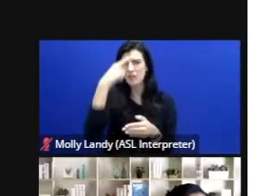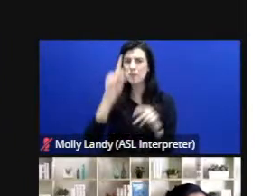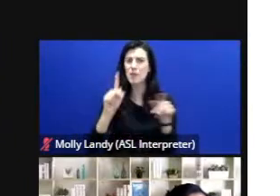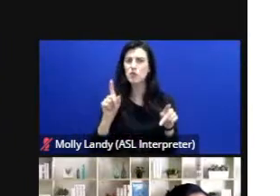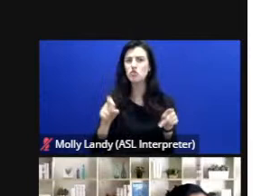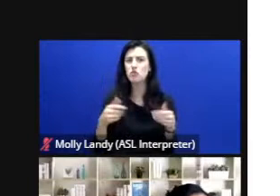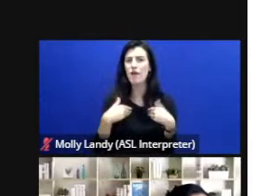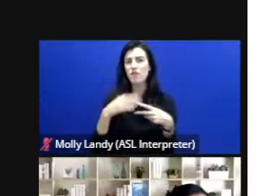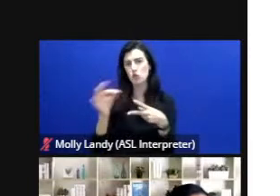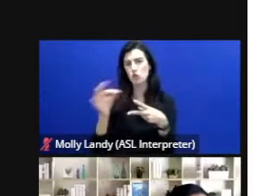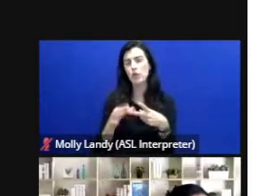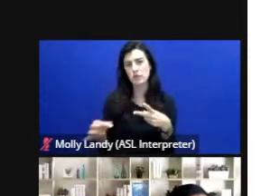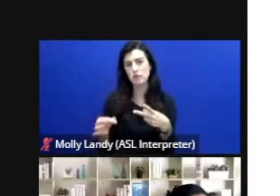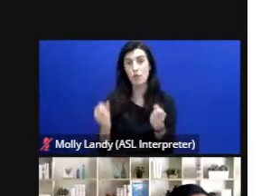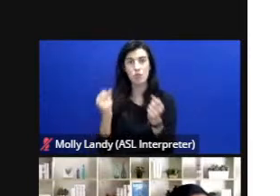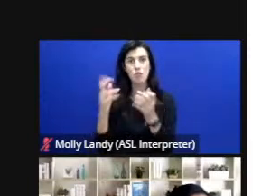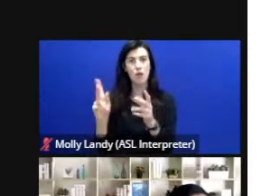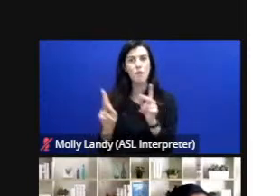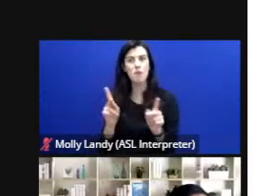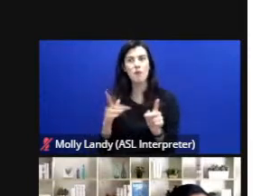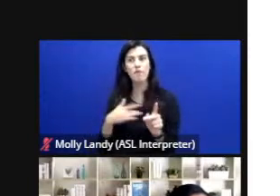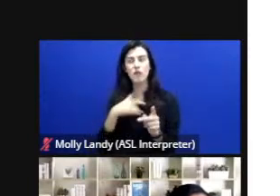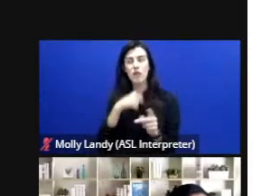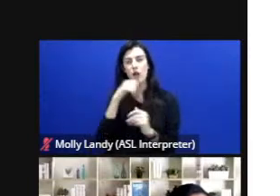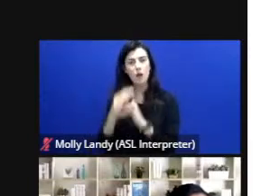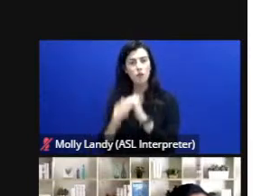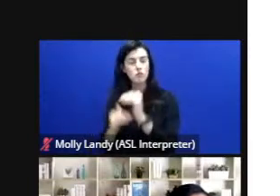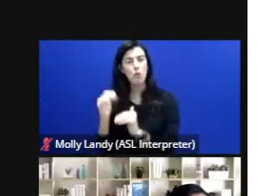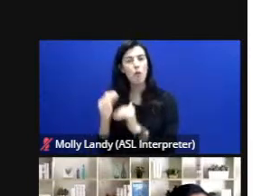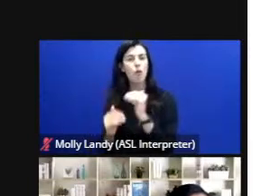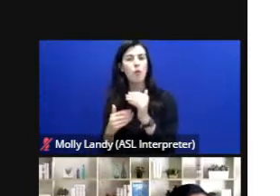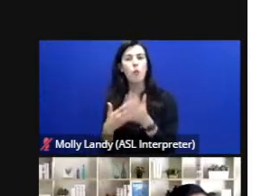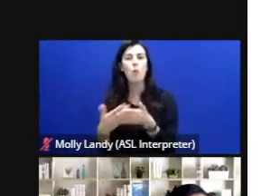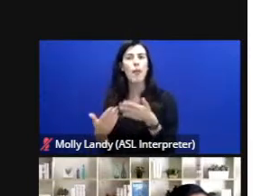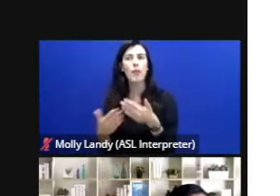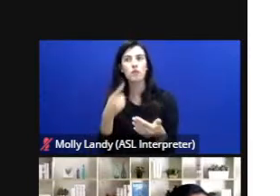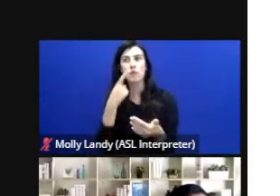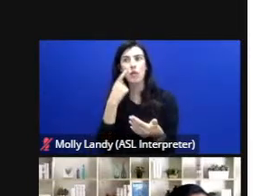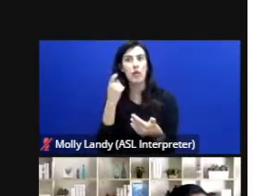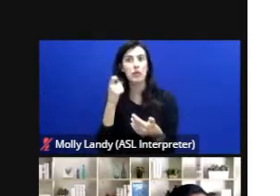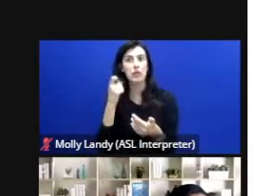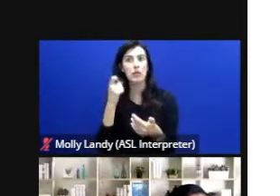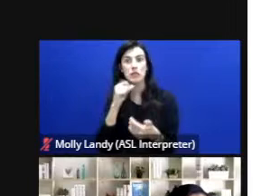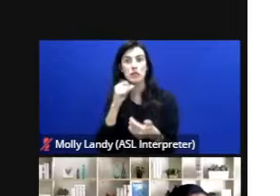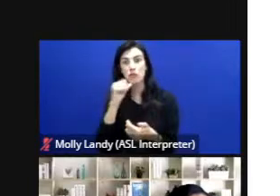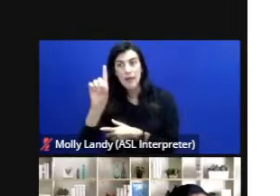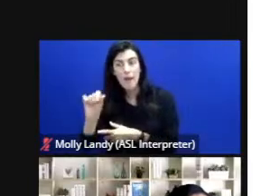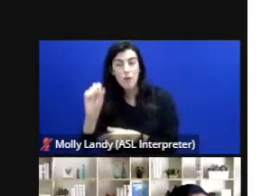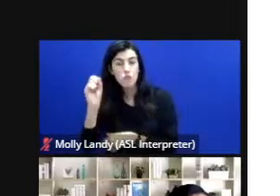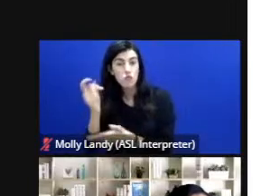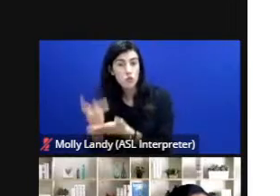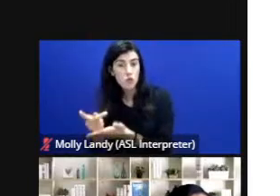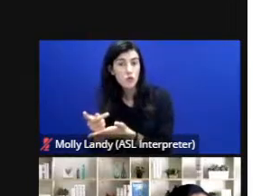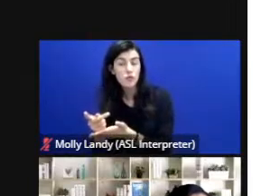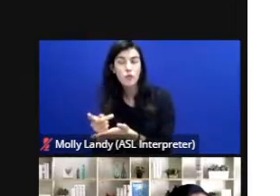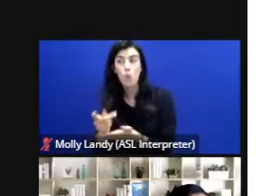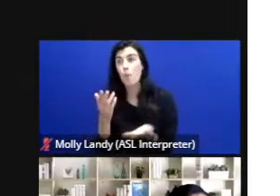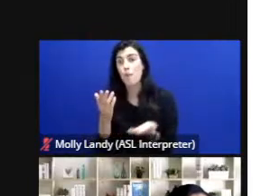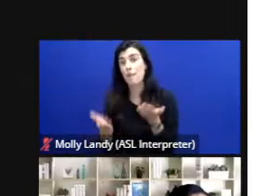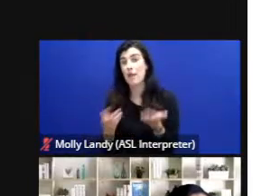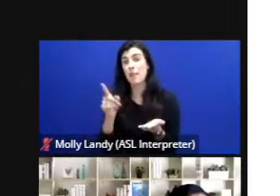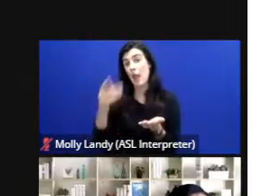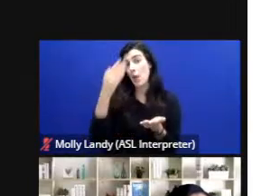to, because there are a lot of people that feel uncomfortable, whether it's because it's not FDA approved, that they know people that have had